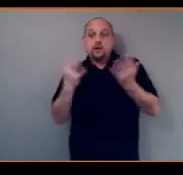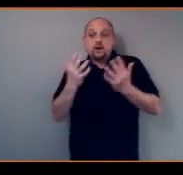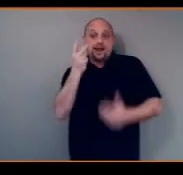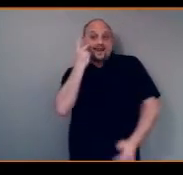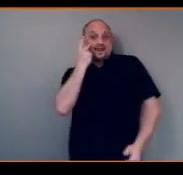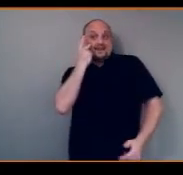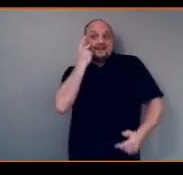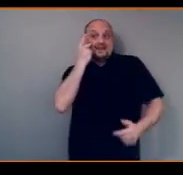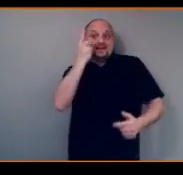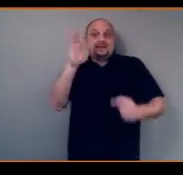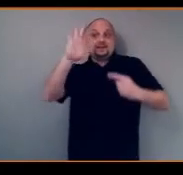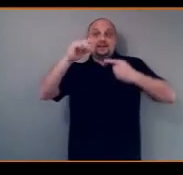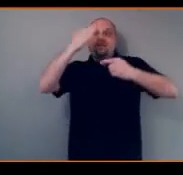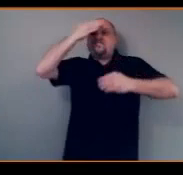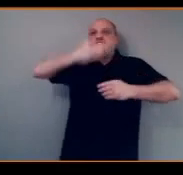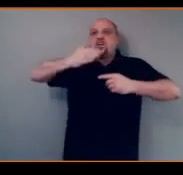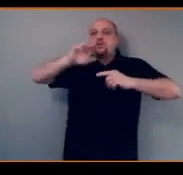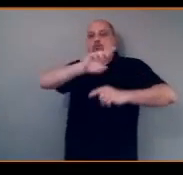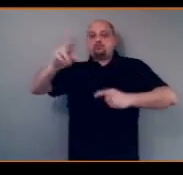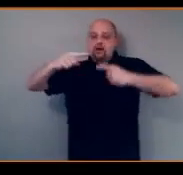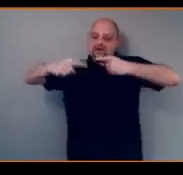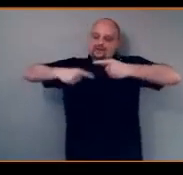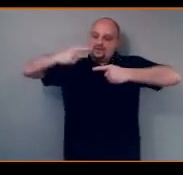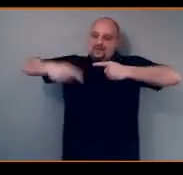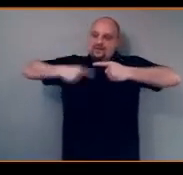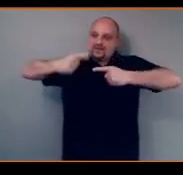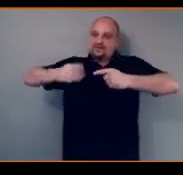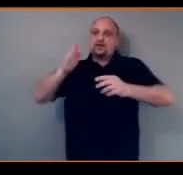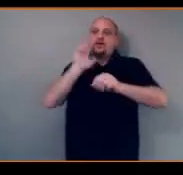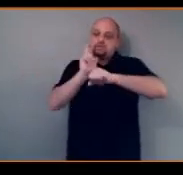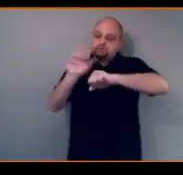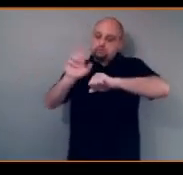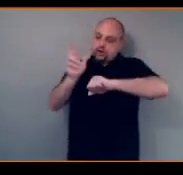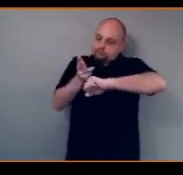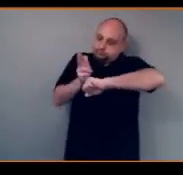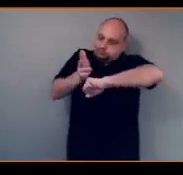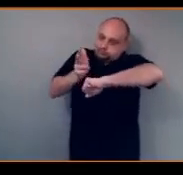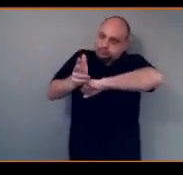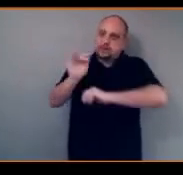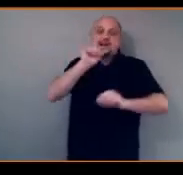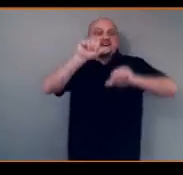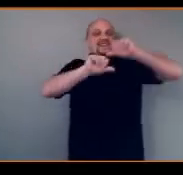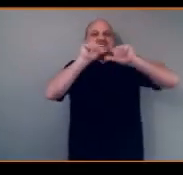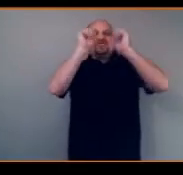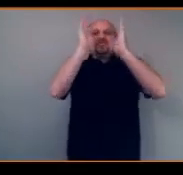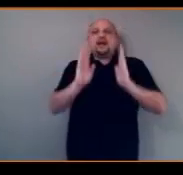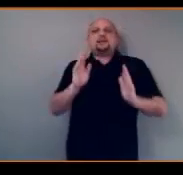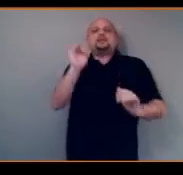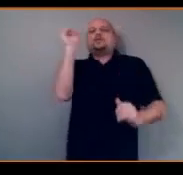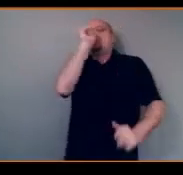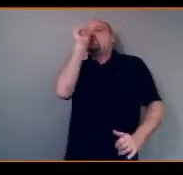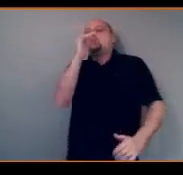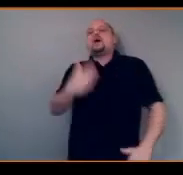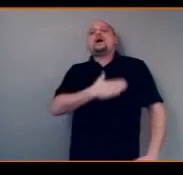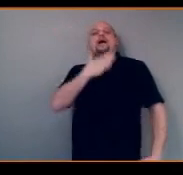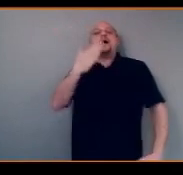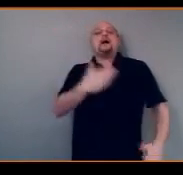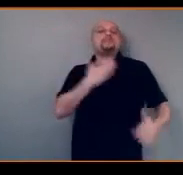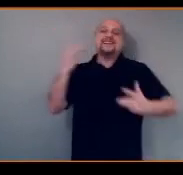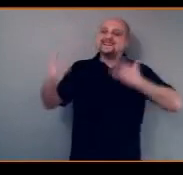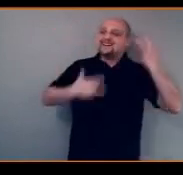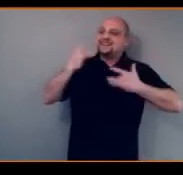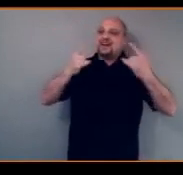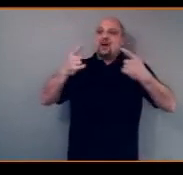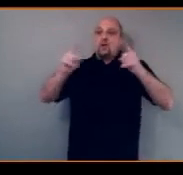see Perseverance's front right wheel on the Mars surface. The scientists are filled with such excitement as they discuss the rocks